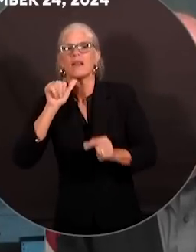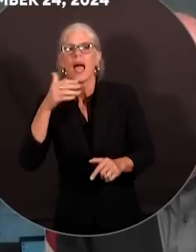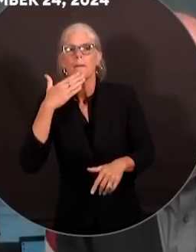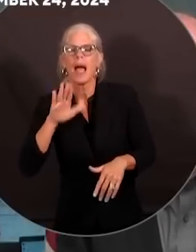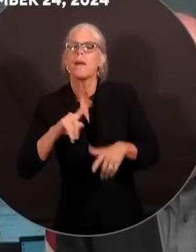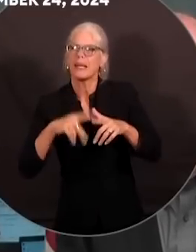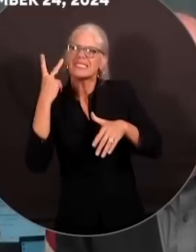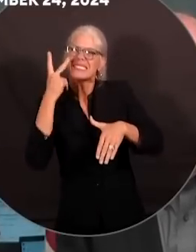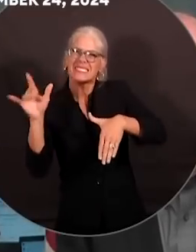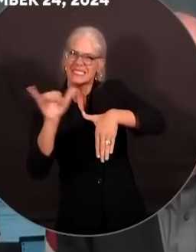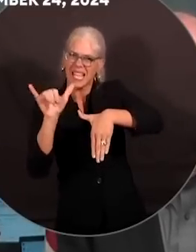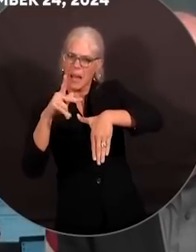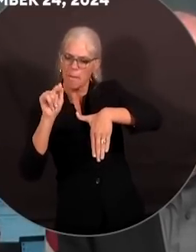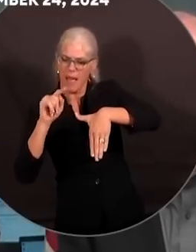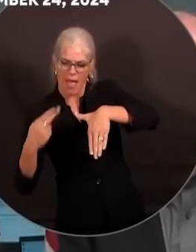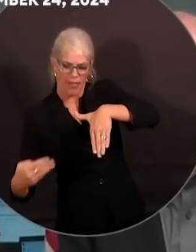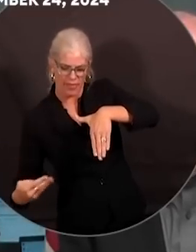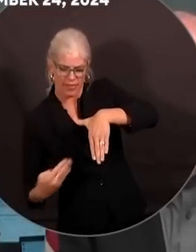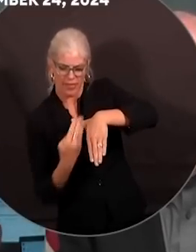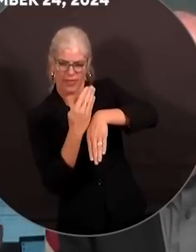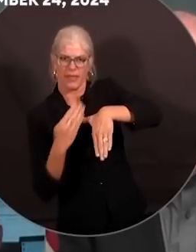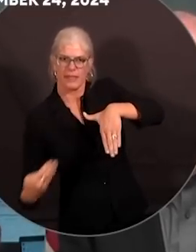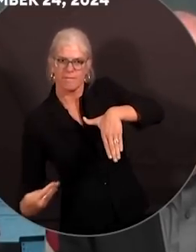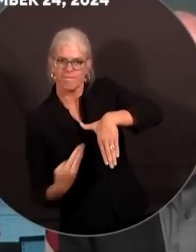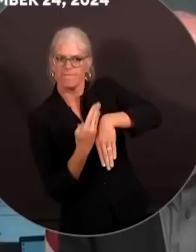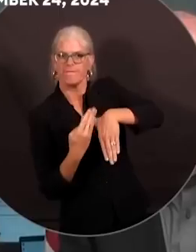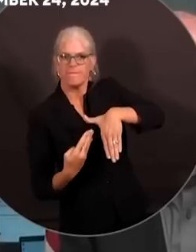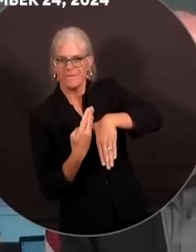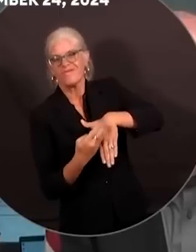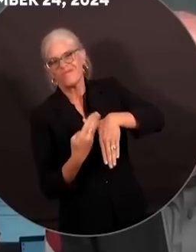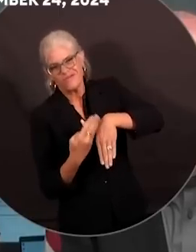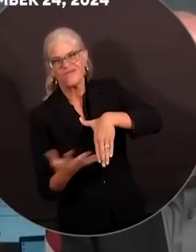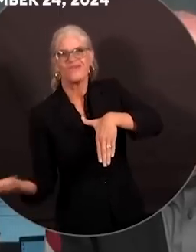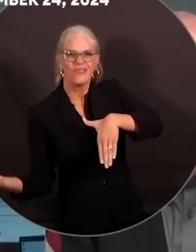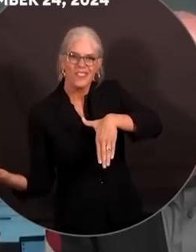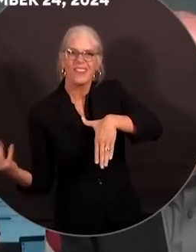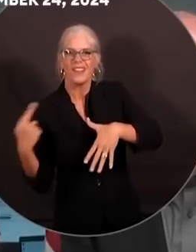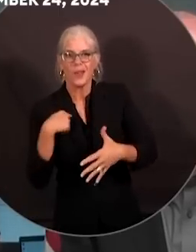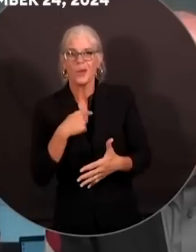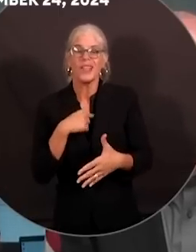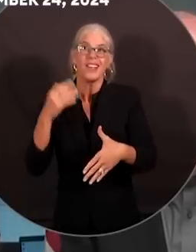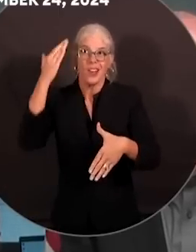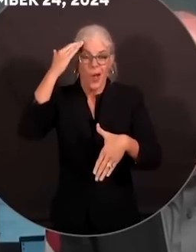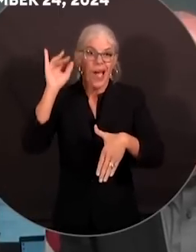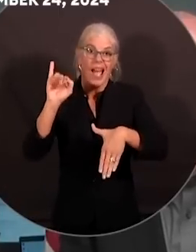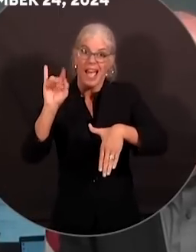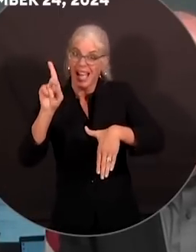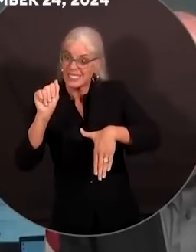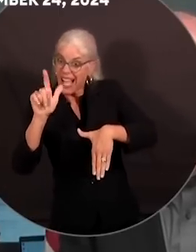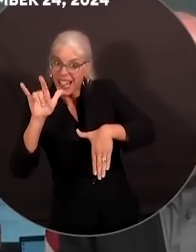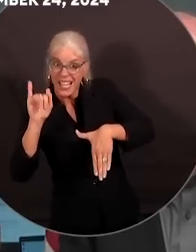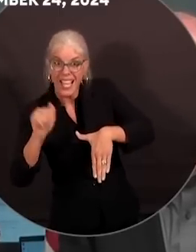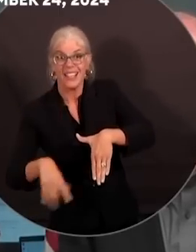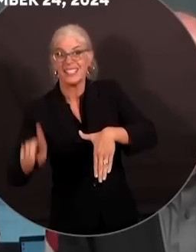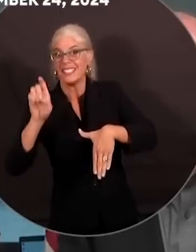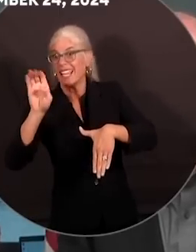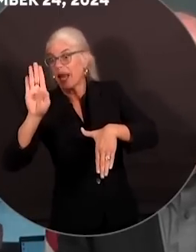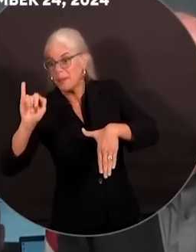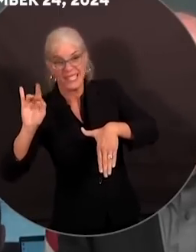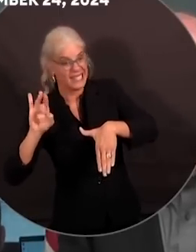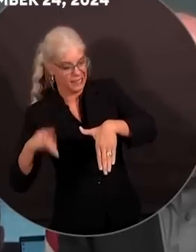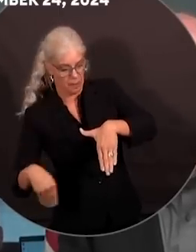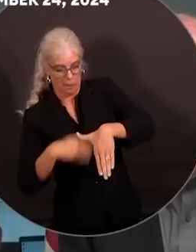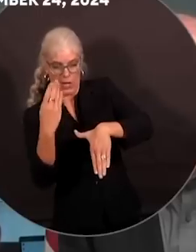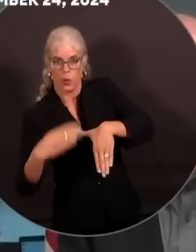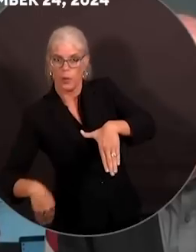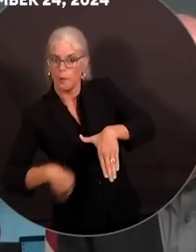had damage. So it is possible that we have an Idalia Debbie track. That is possible. And